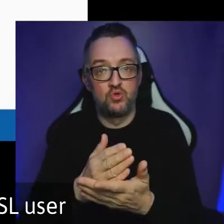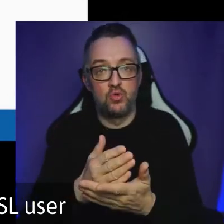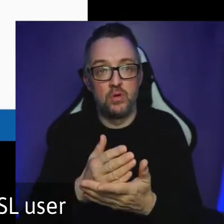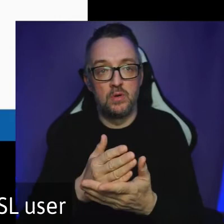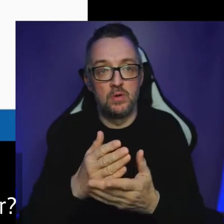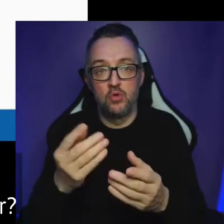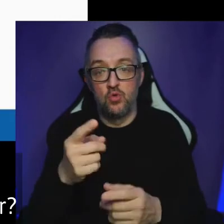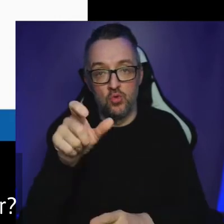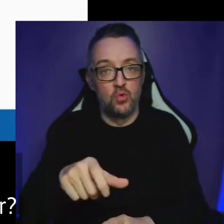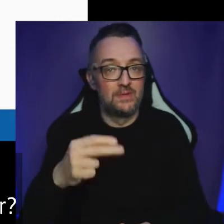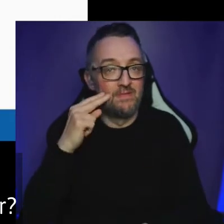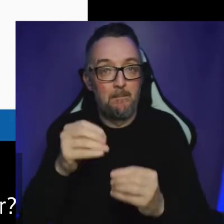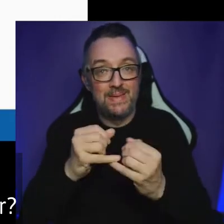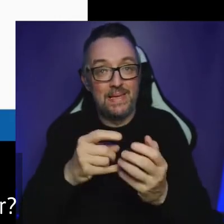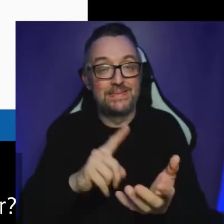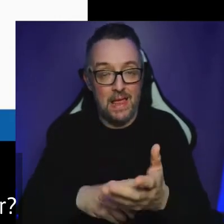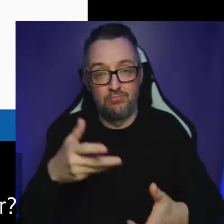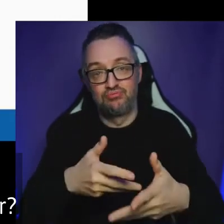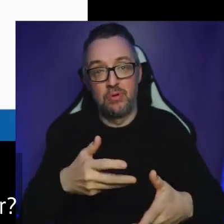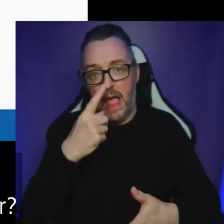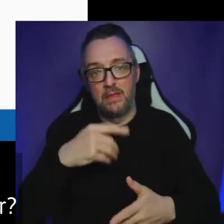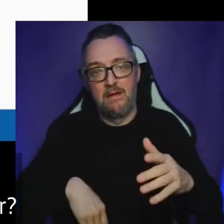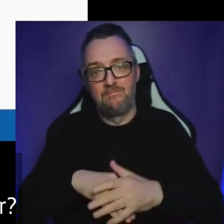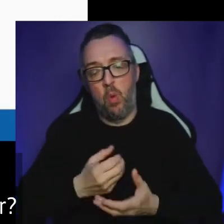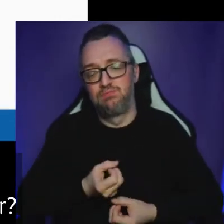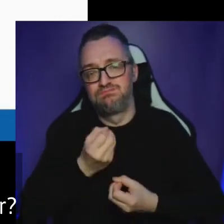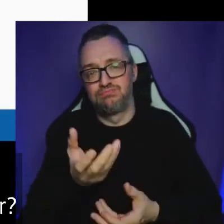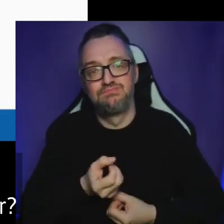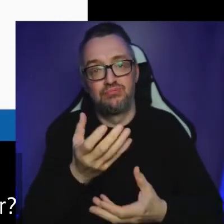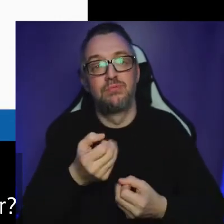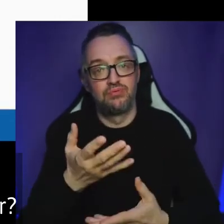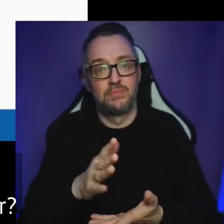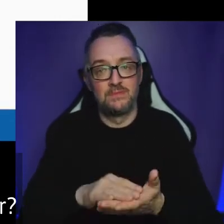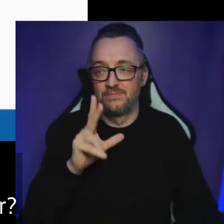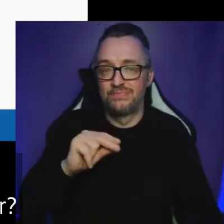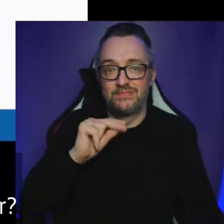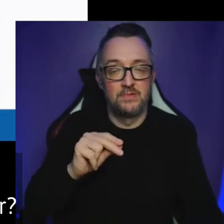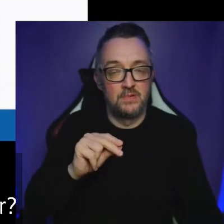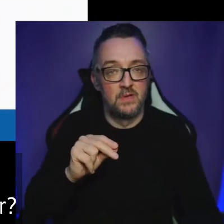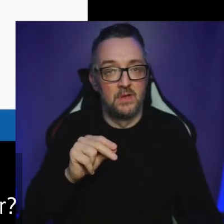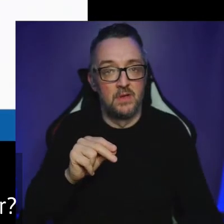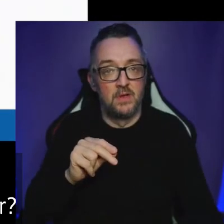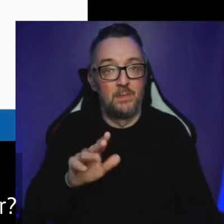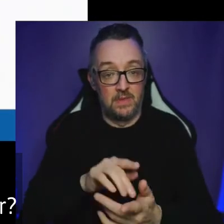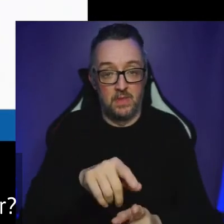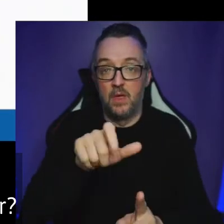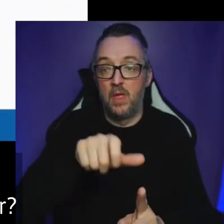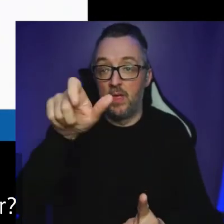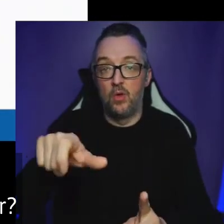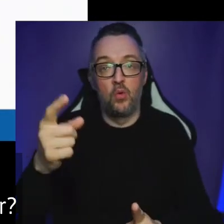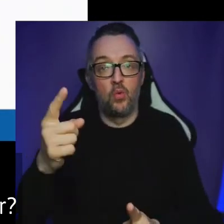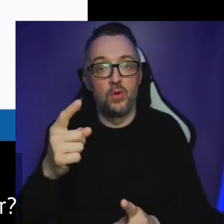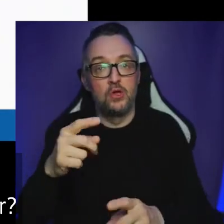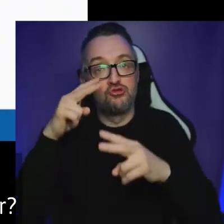BSL user is able to fully articulate their concerns or thoughts or ideas to the non-BSL